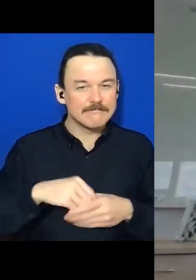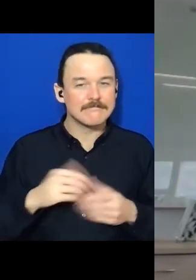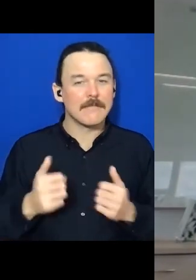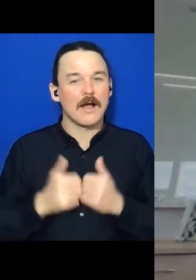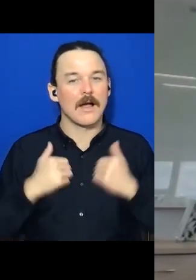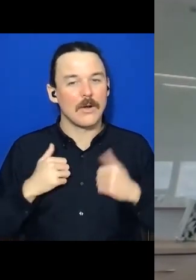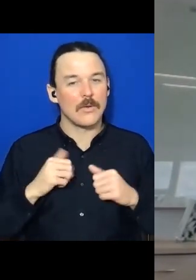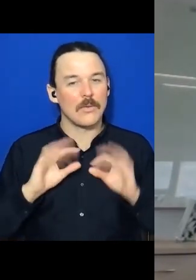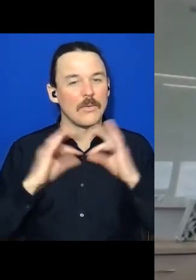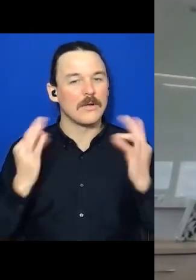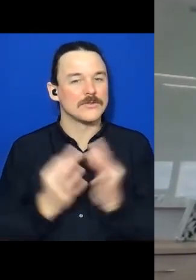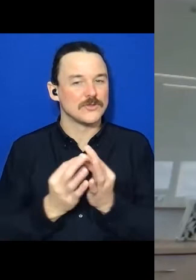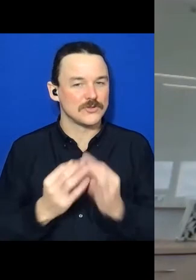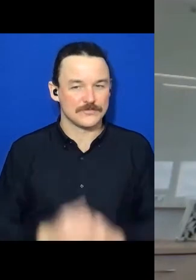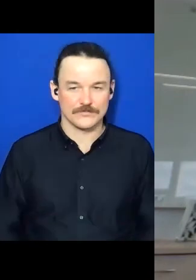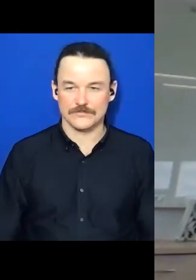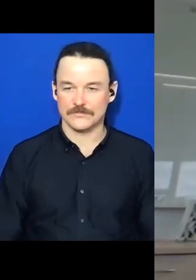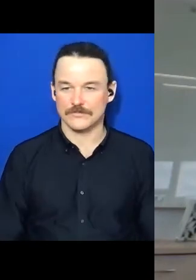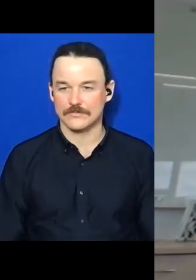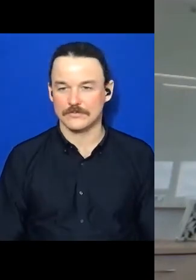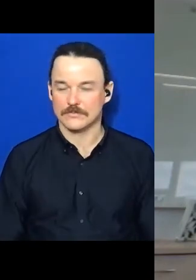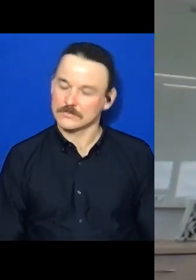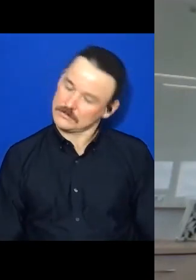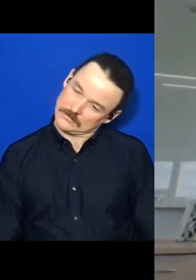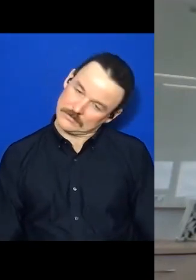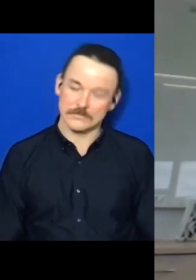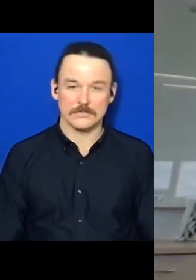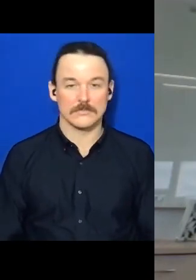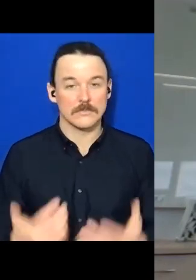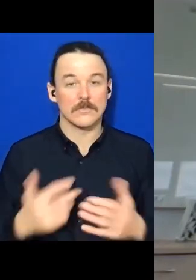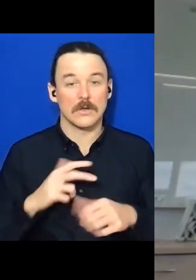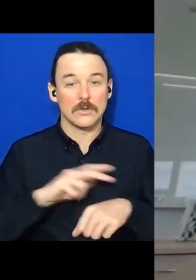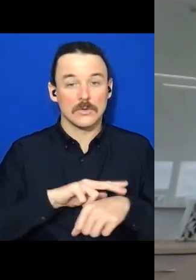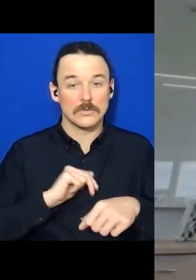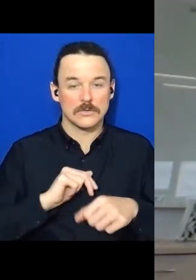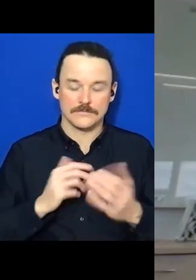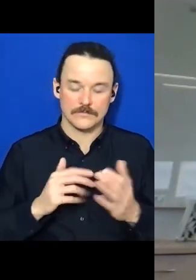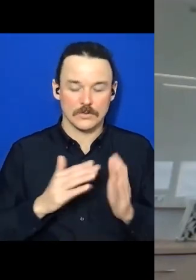we operate under a Crown Māori relationship, which is